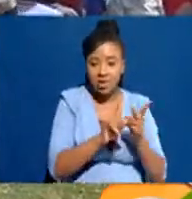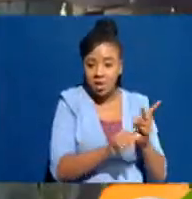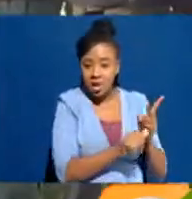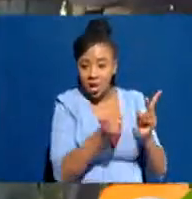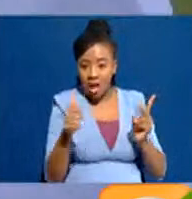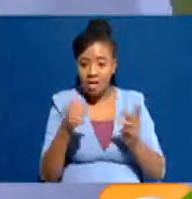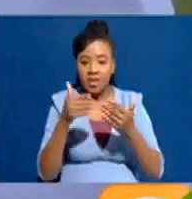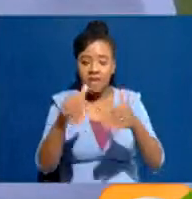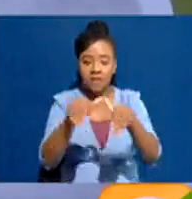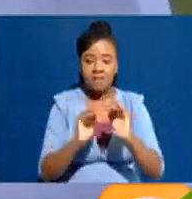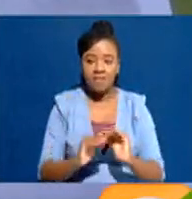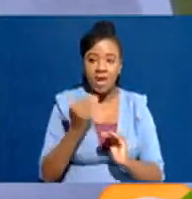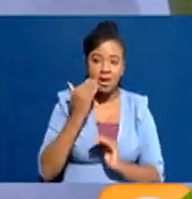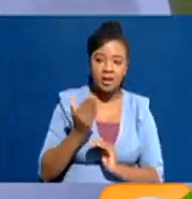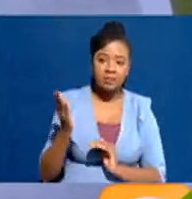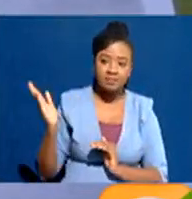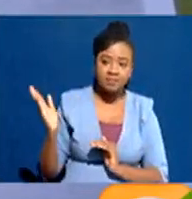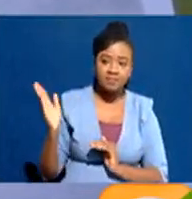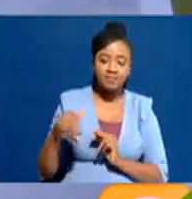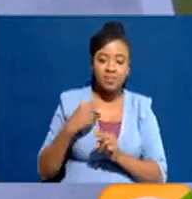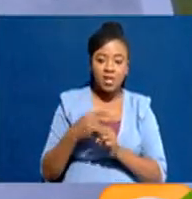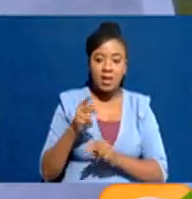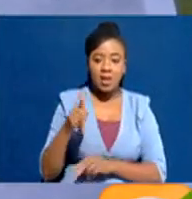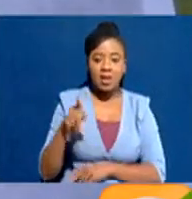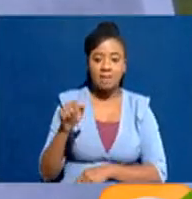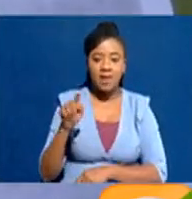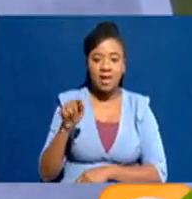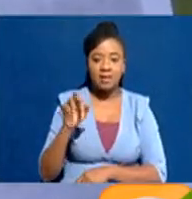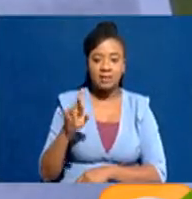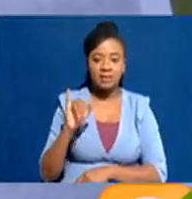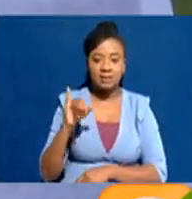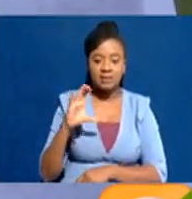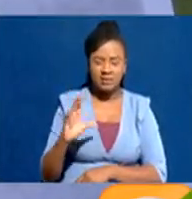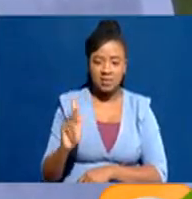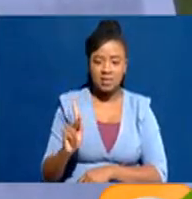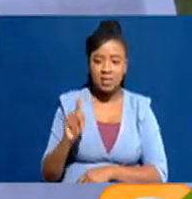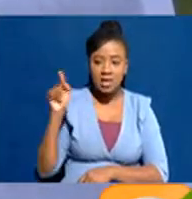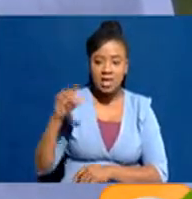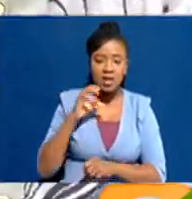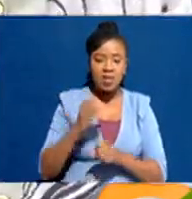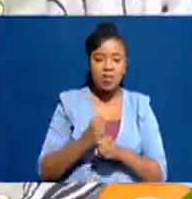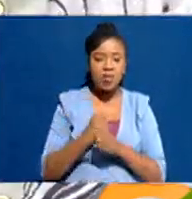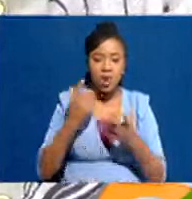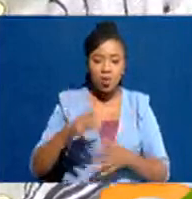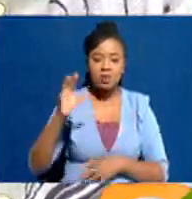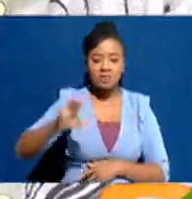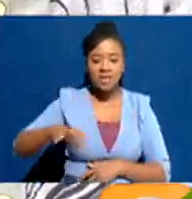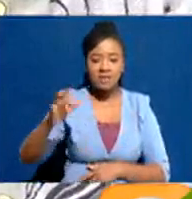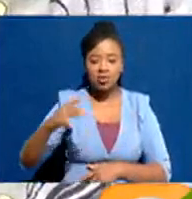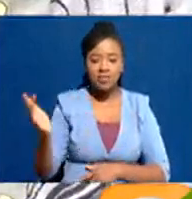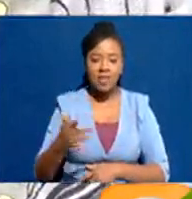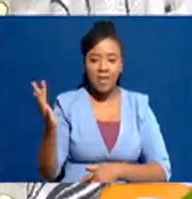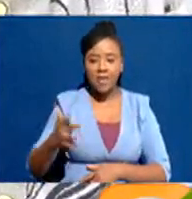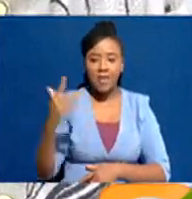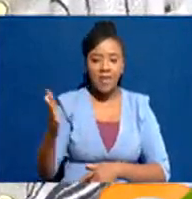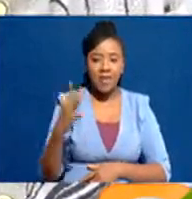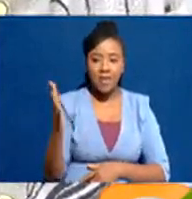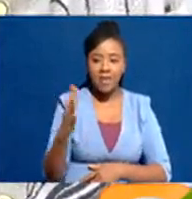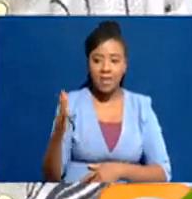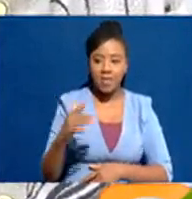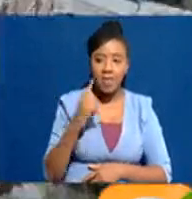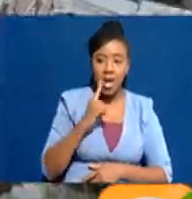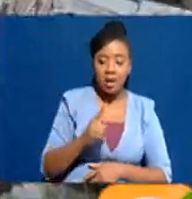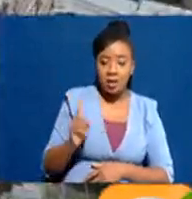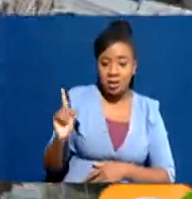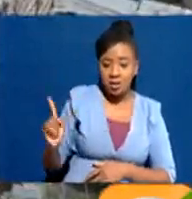laying their kin to rest. The family of the late Patrick Kipkoech, a tout, struggling to come to terms with his tragic demise.